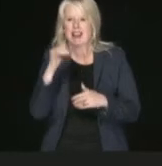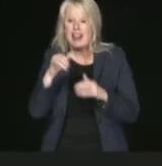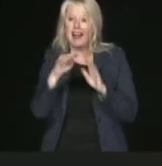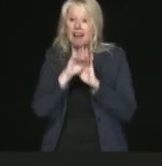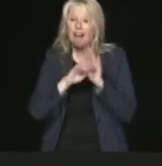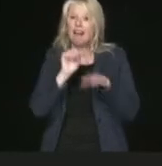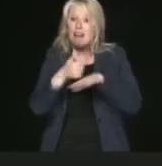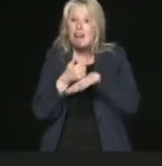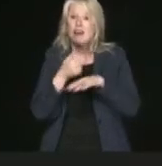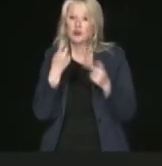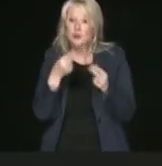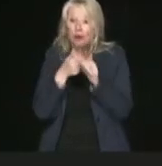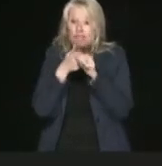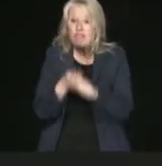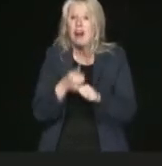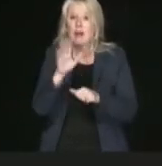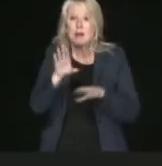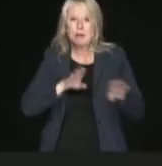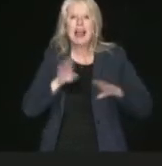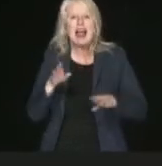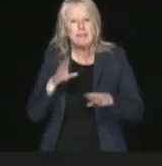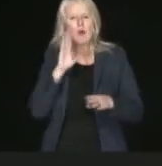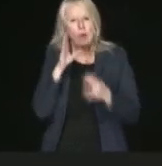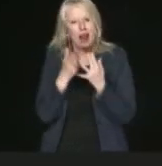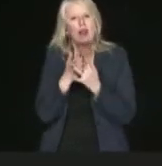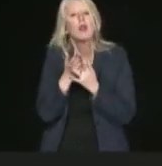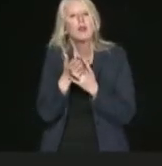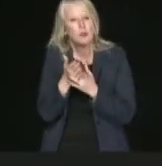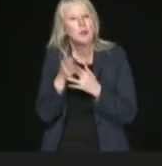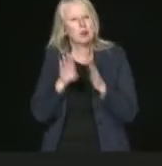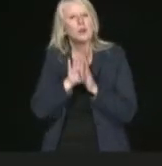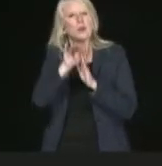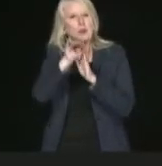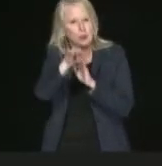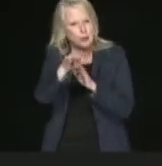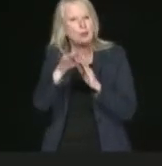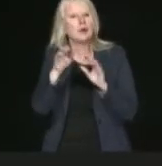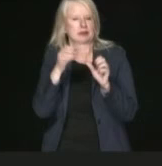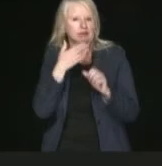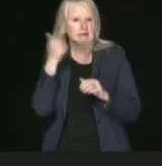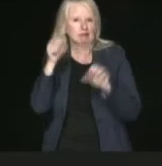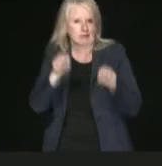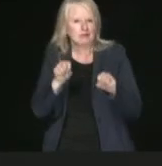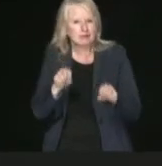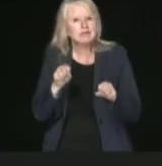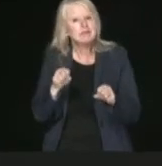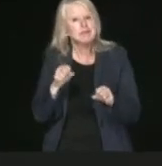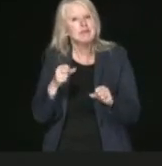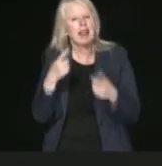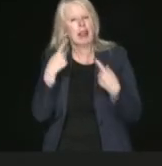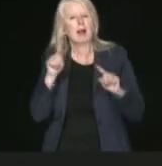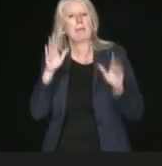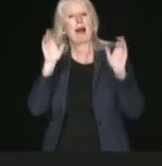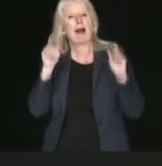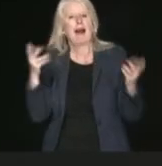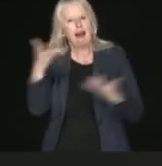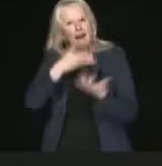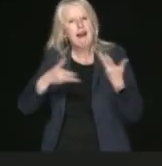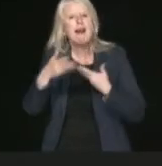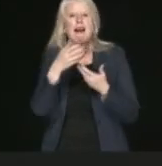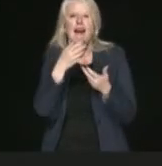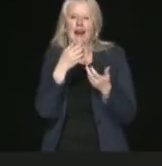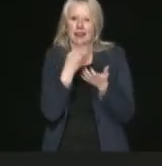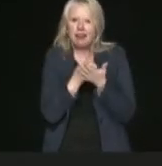we can get through this as best as possible and rebound economically and as a society as quickly as